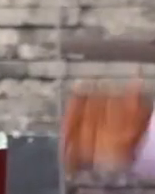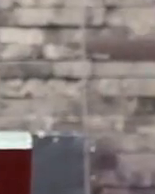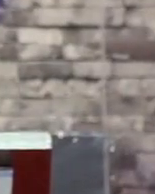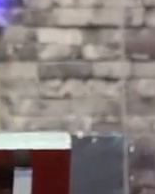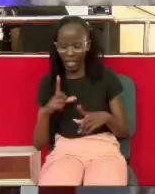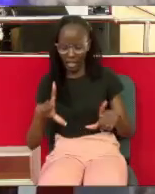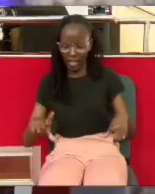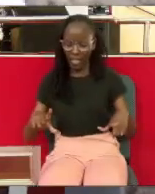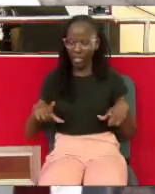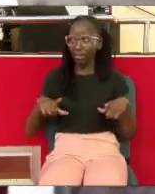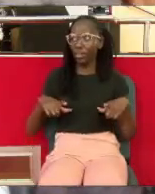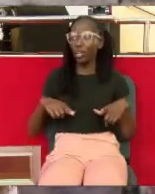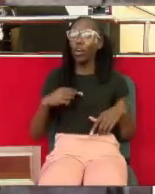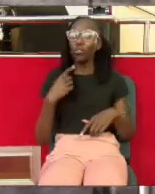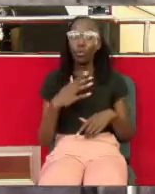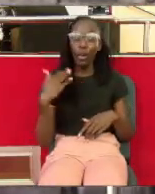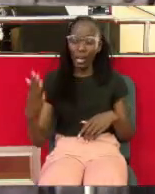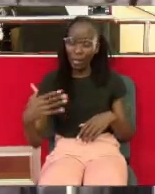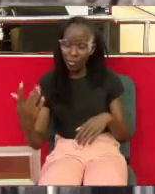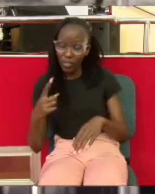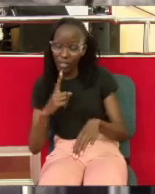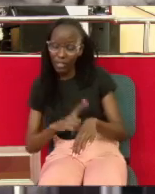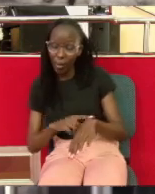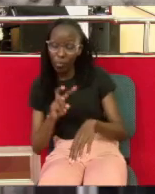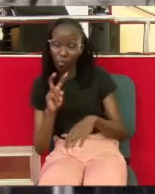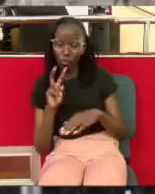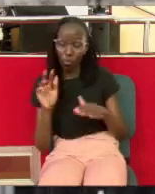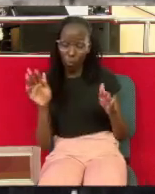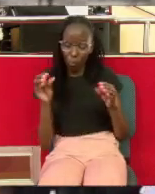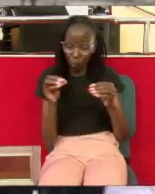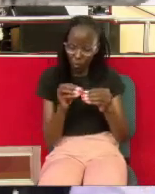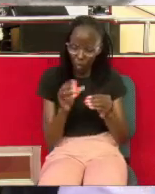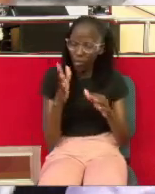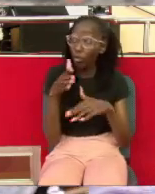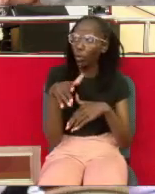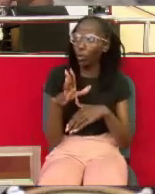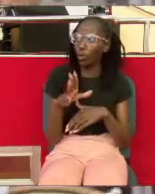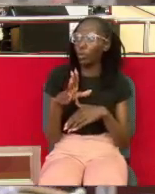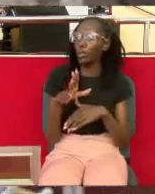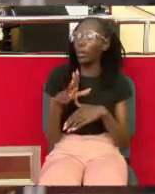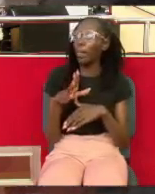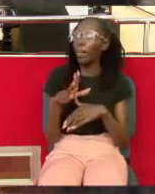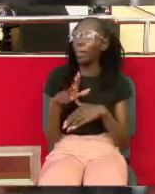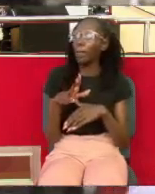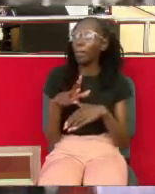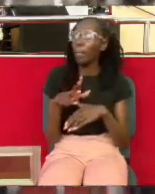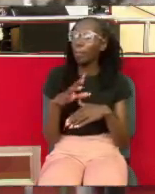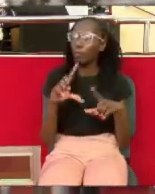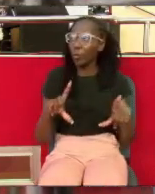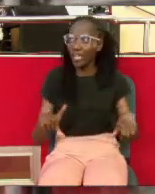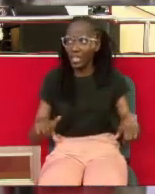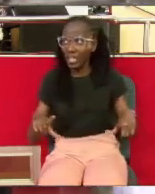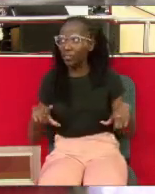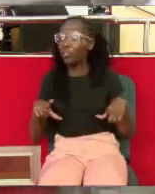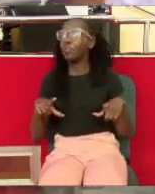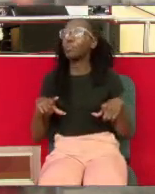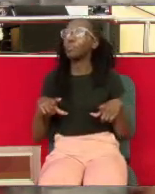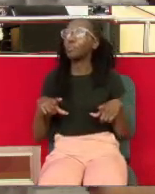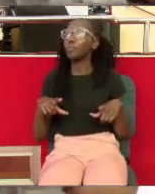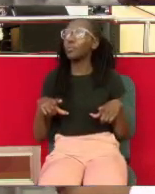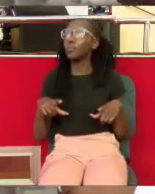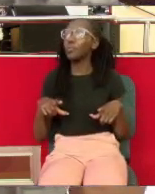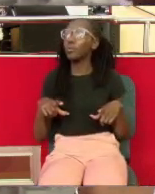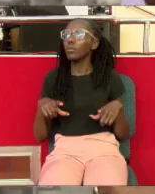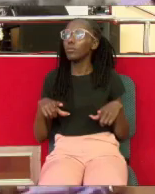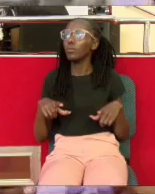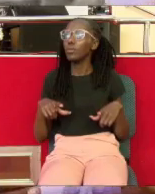Kwa sababu wakati wote unakutana na Mungu. We cease to live. Tunakosa kuishi. And you know not ceasing to live. Tukosa sisi kukosa kuishi. It